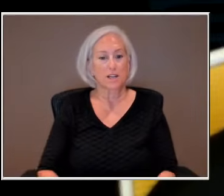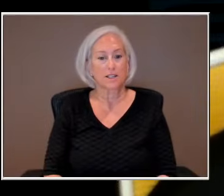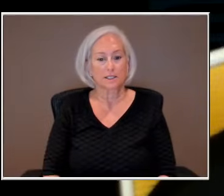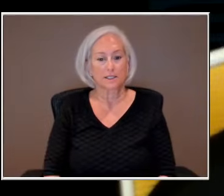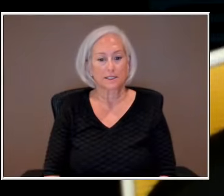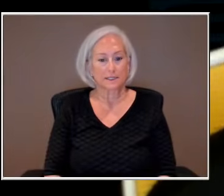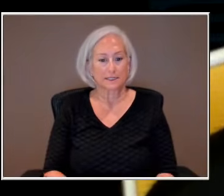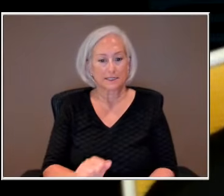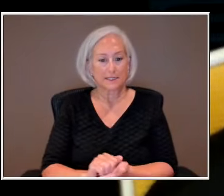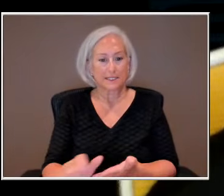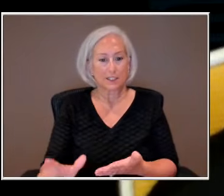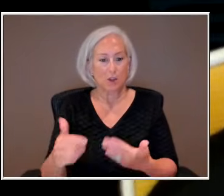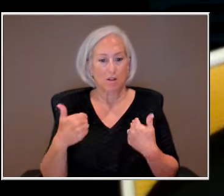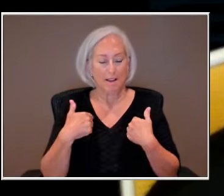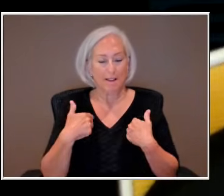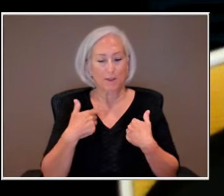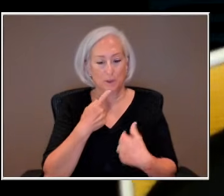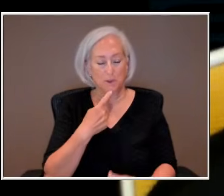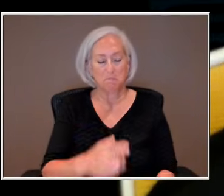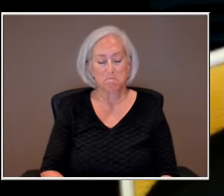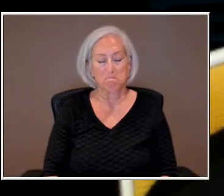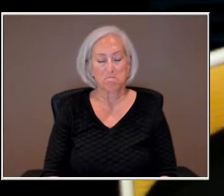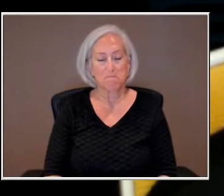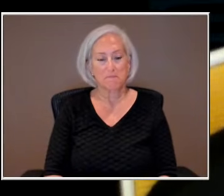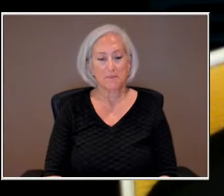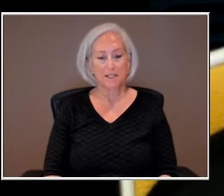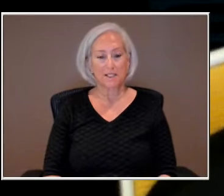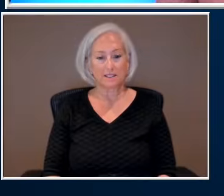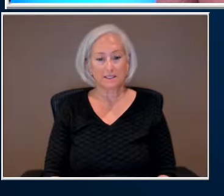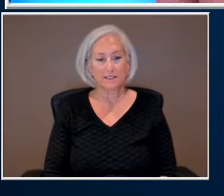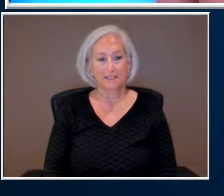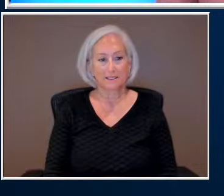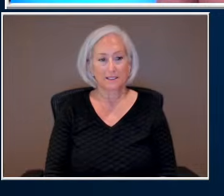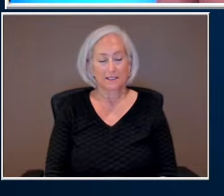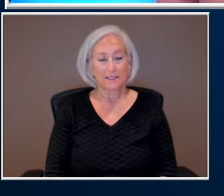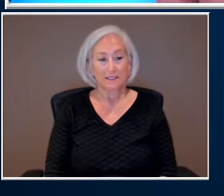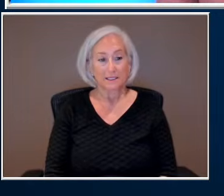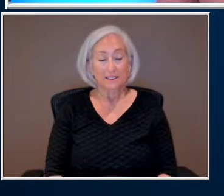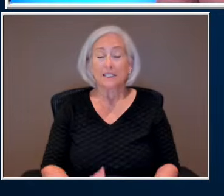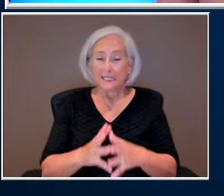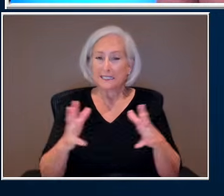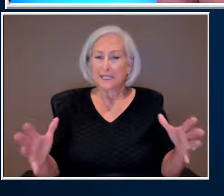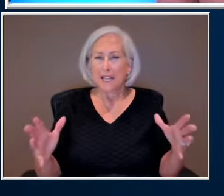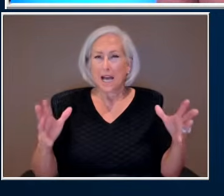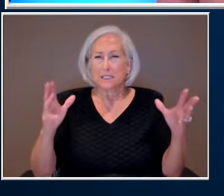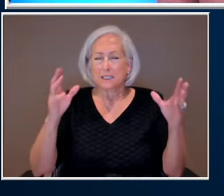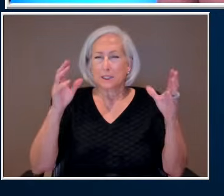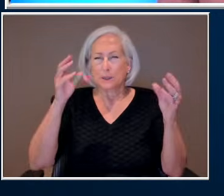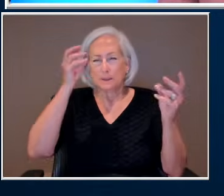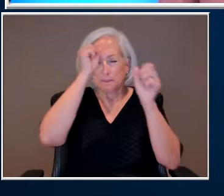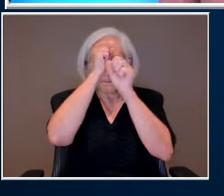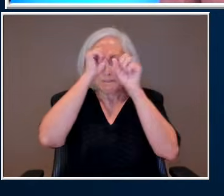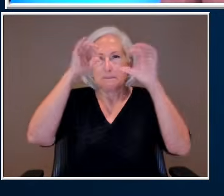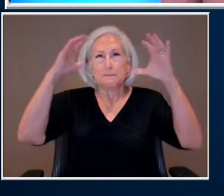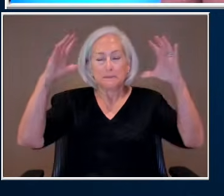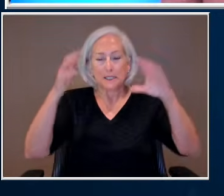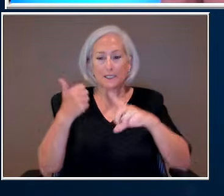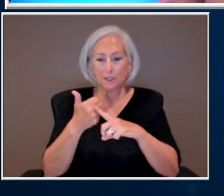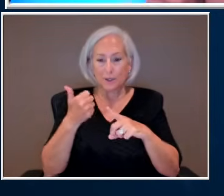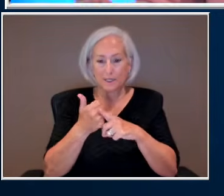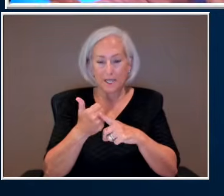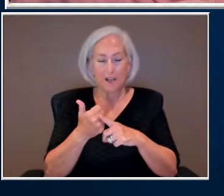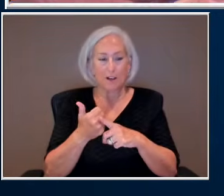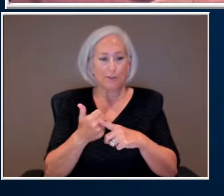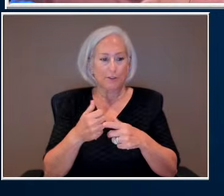all I really have to say about it. Yeah, it's a lot to get your head around, especially when you're talking about these type of therapies